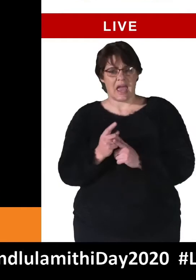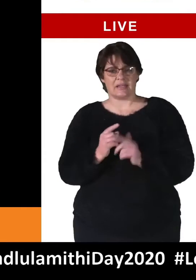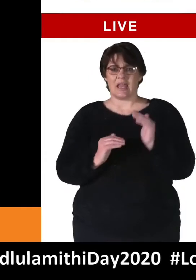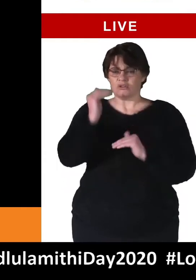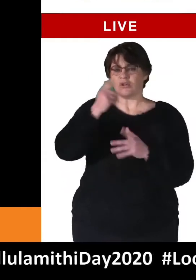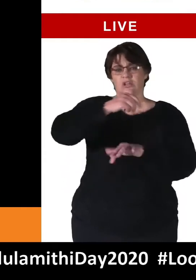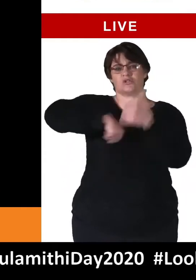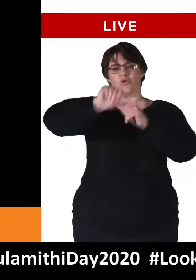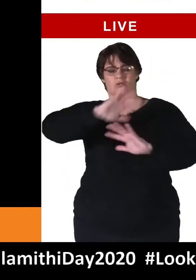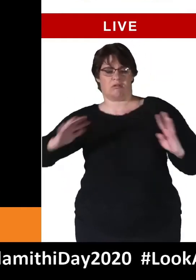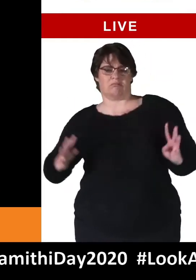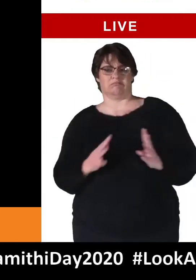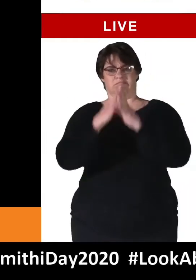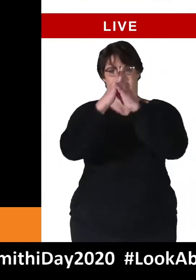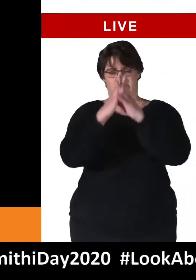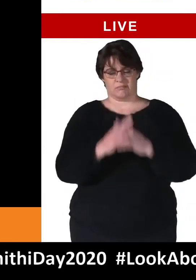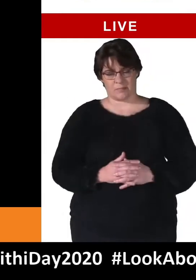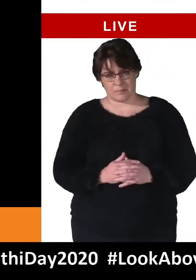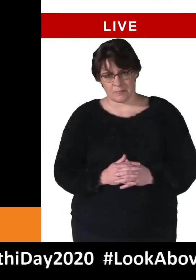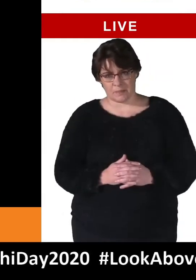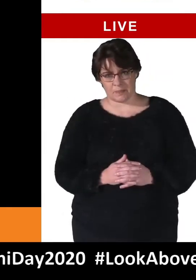in social cohesion.